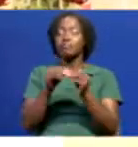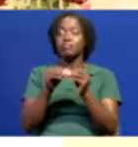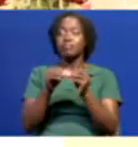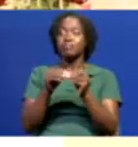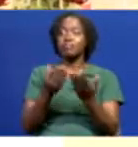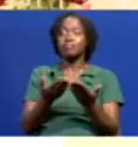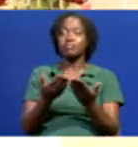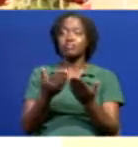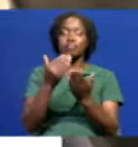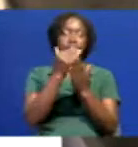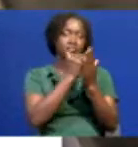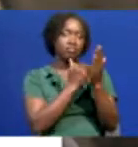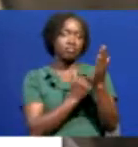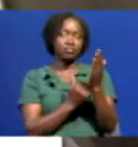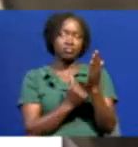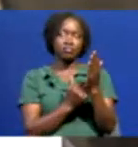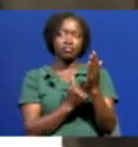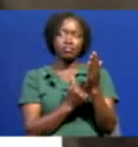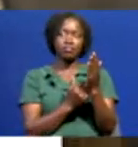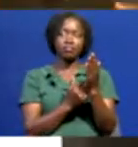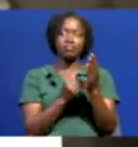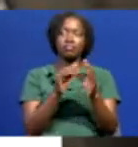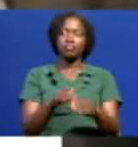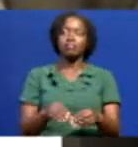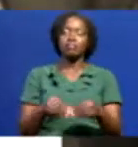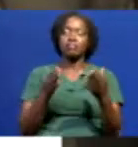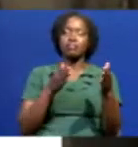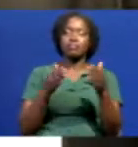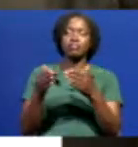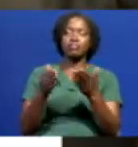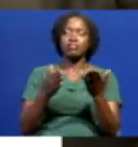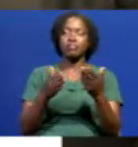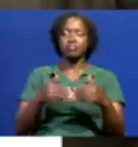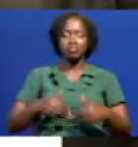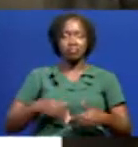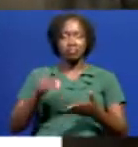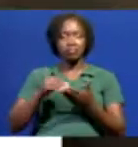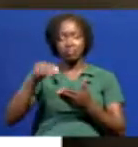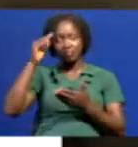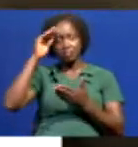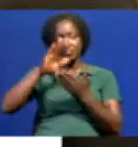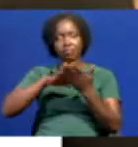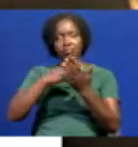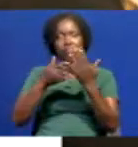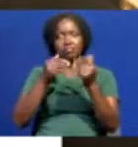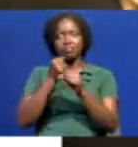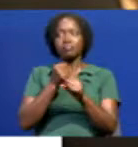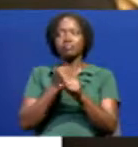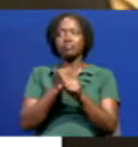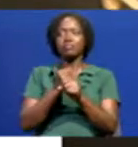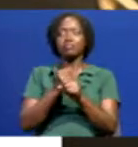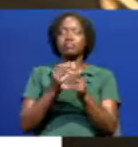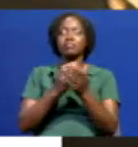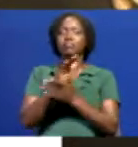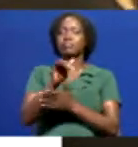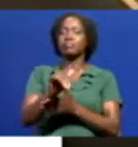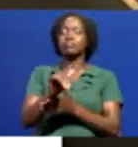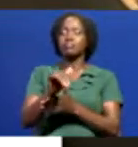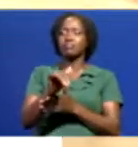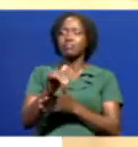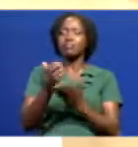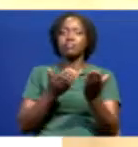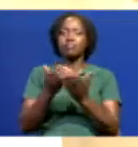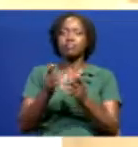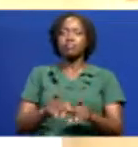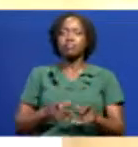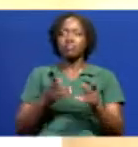the Eagle's Nest program, said the program will provide an opportunity for youth to learn and network and be trained on ways to ensure their businesses survive beyond